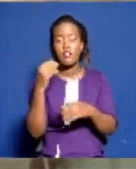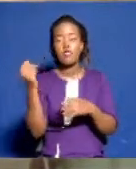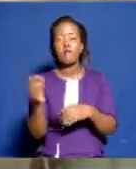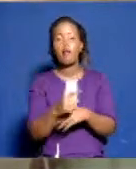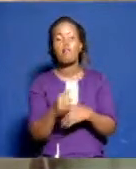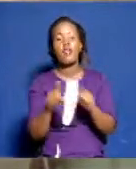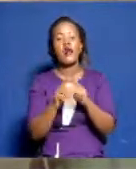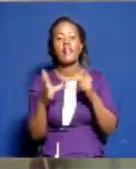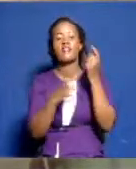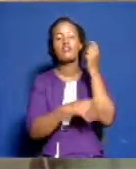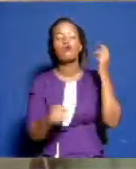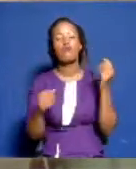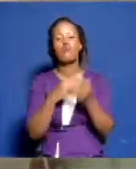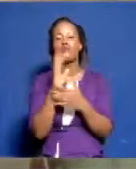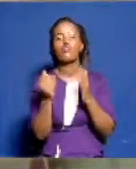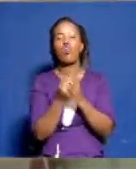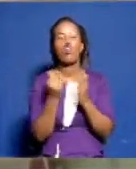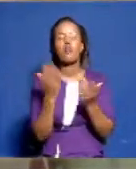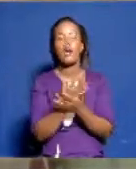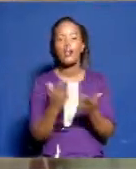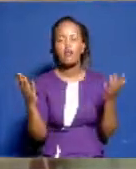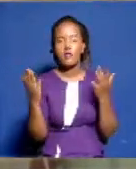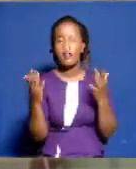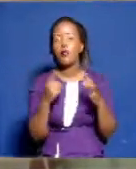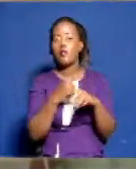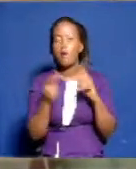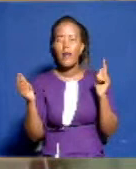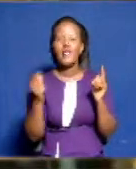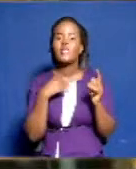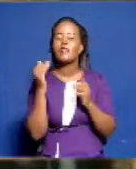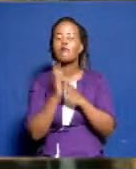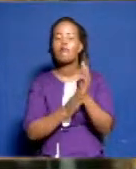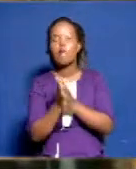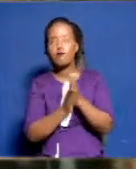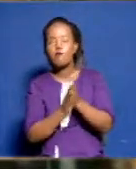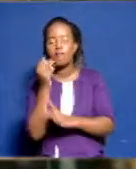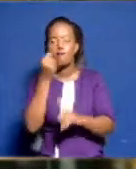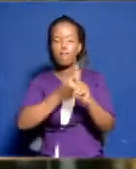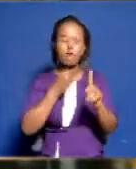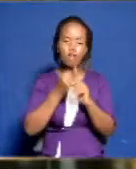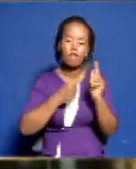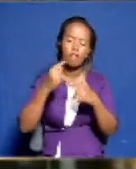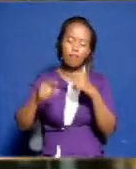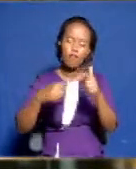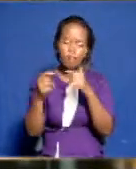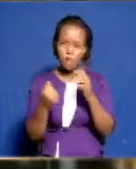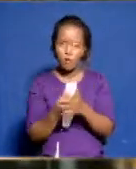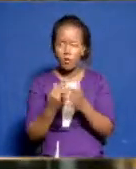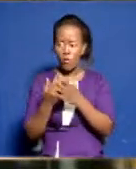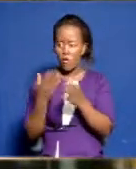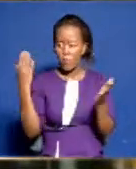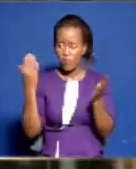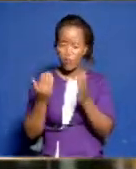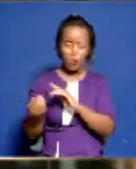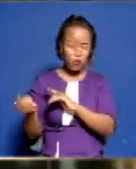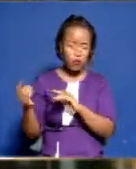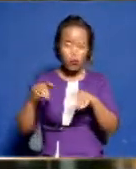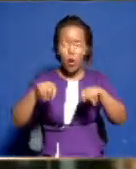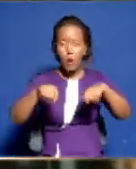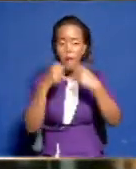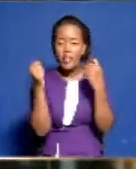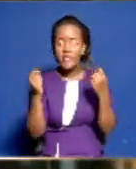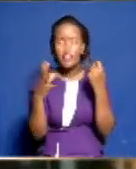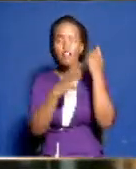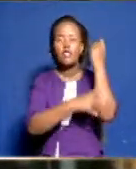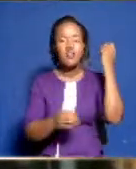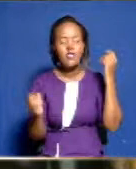his merchandise, but his resilience has kept him going. Walivunja wakaiba vitu za stima, accessories mingi